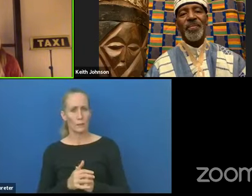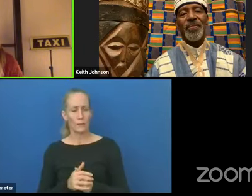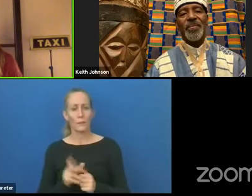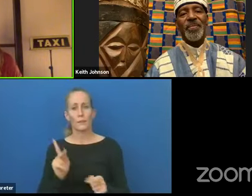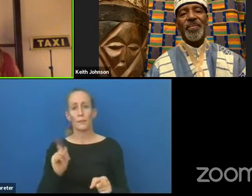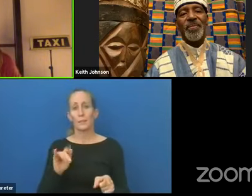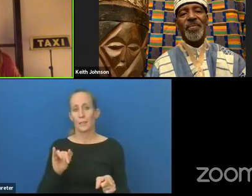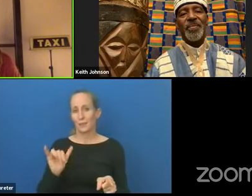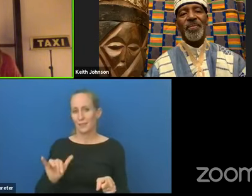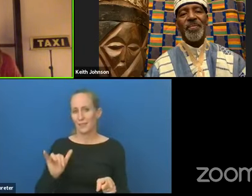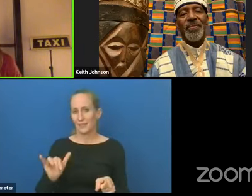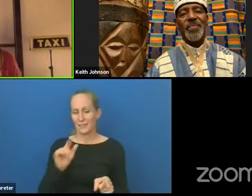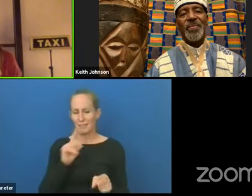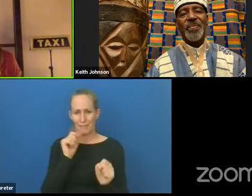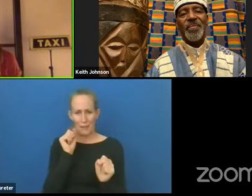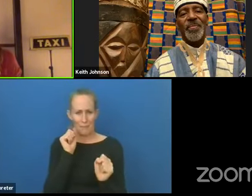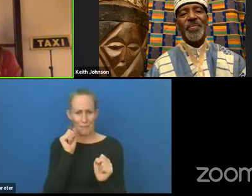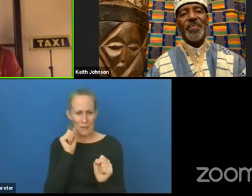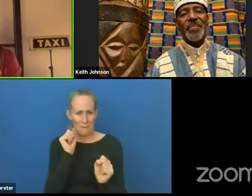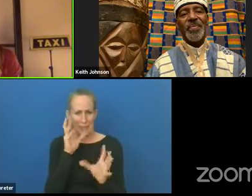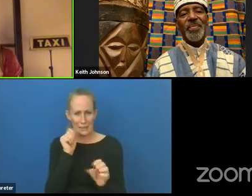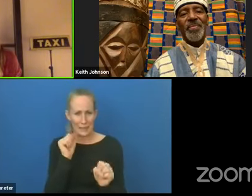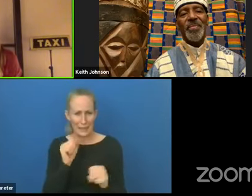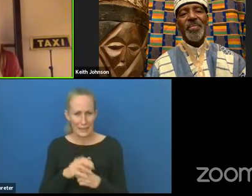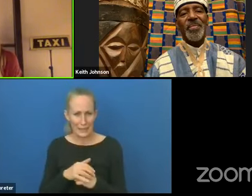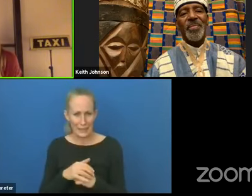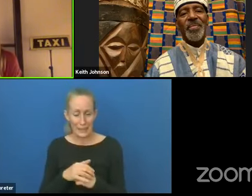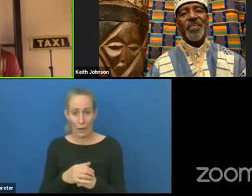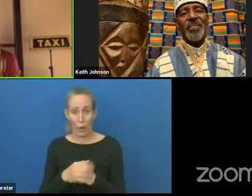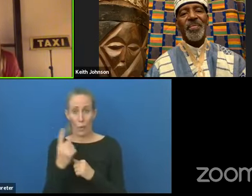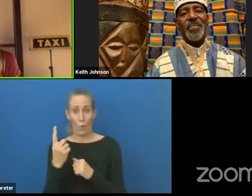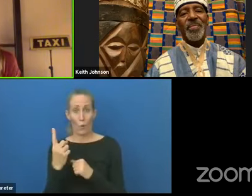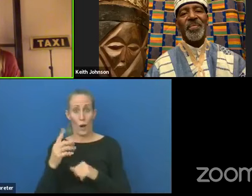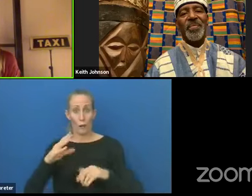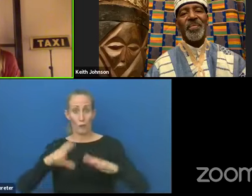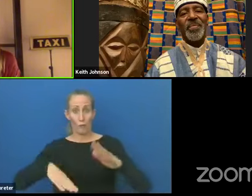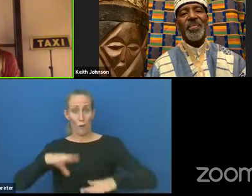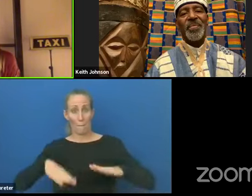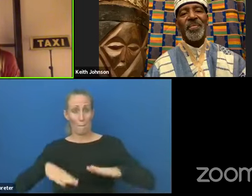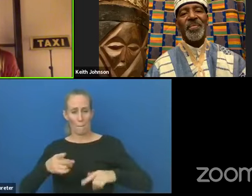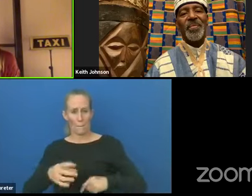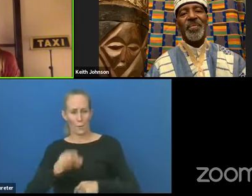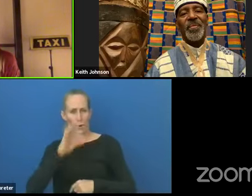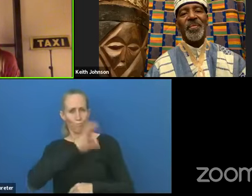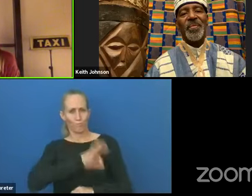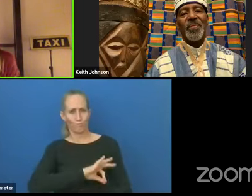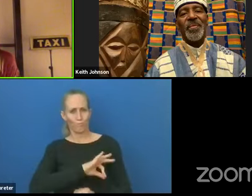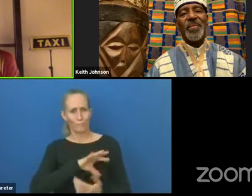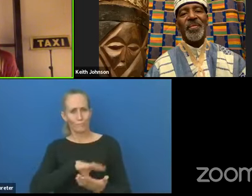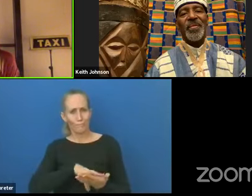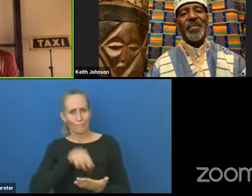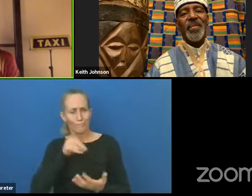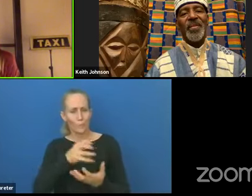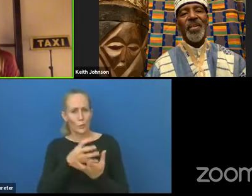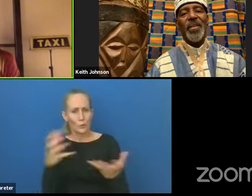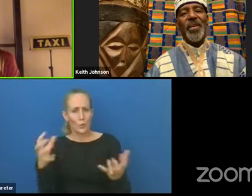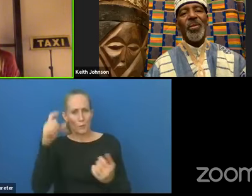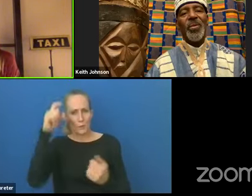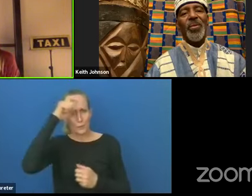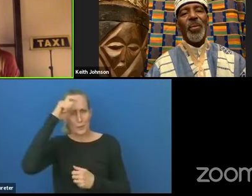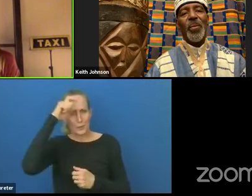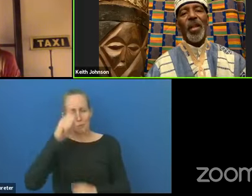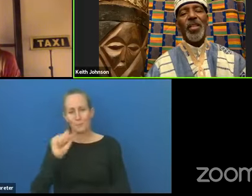That's been just amazing on one drum that you can glean so much wisdom.